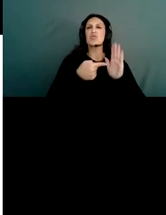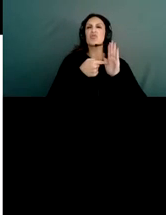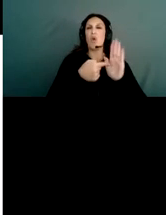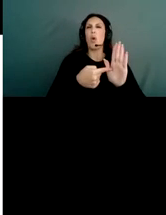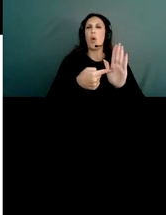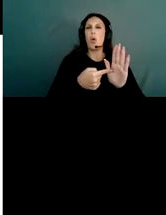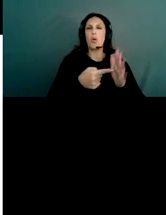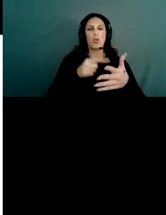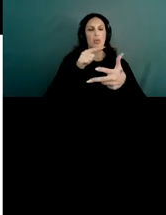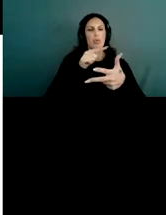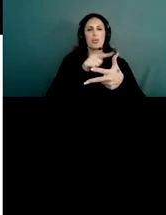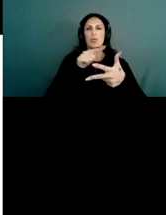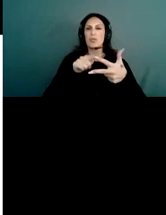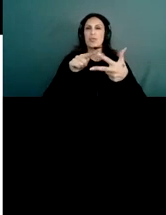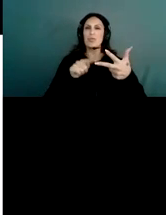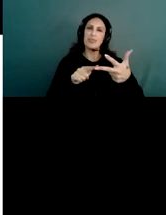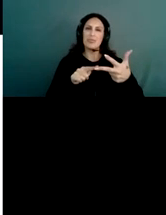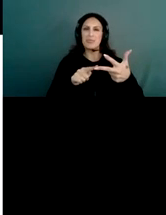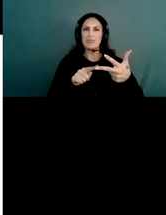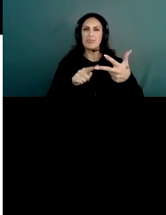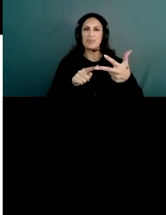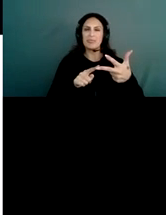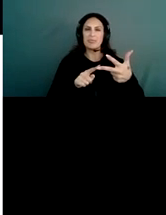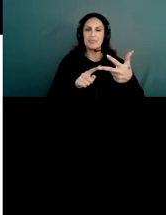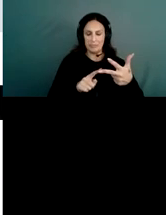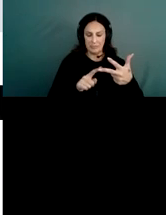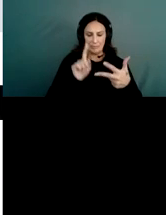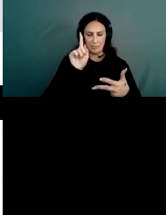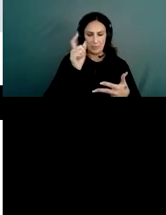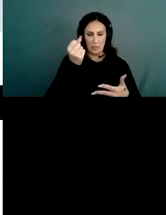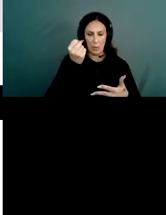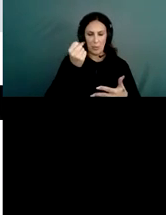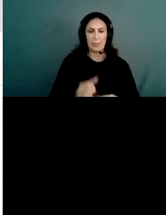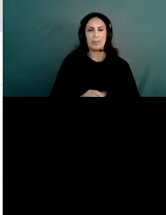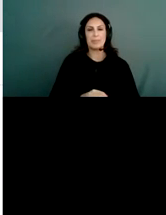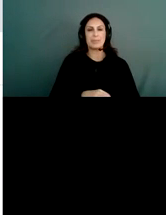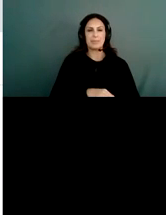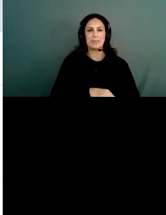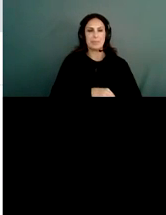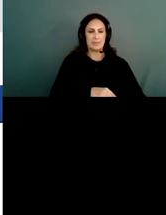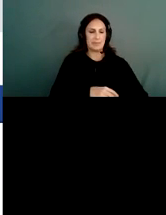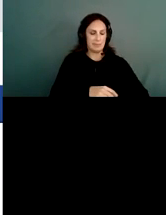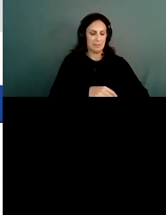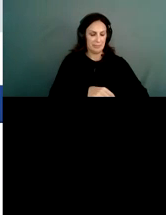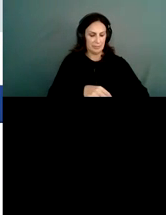what this PowerUp is all about. So if you give me 1 second, I need to go ahead and log into that.